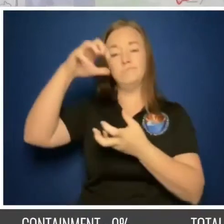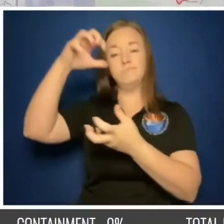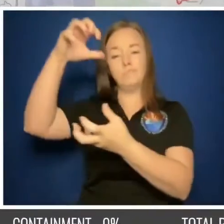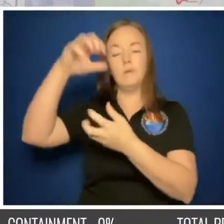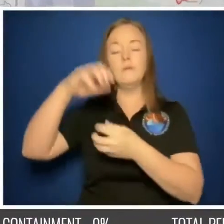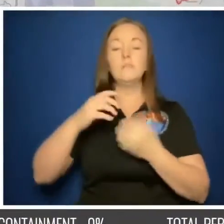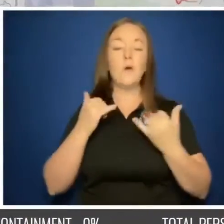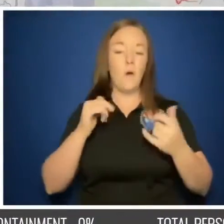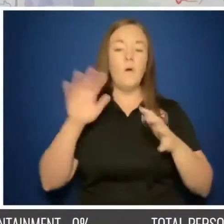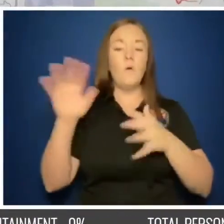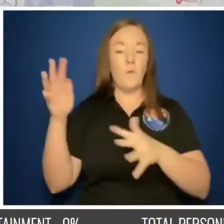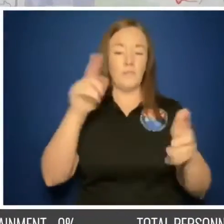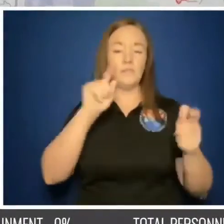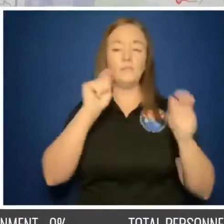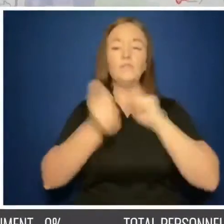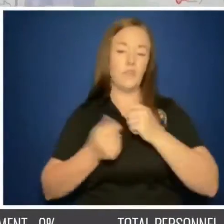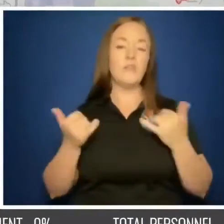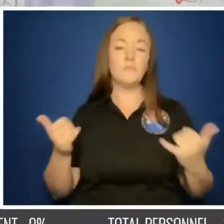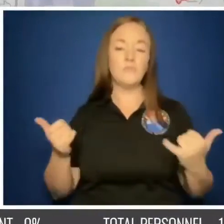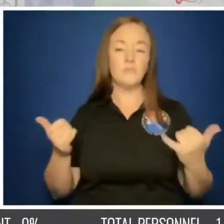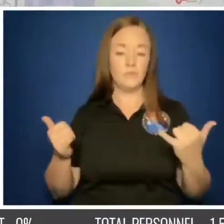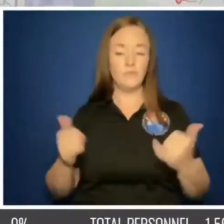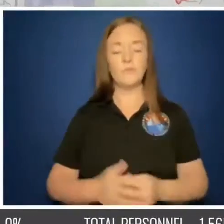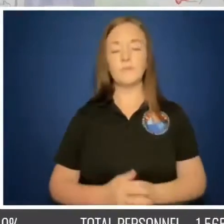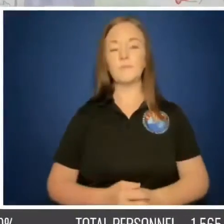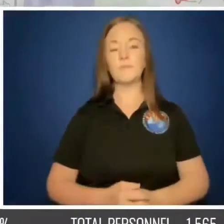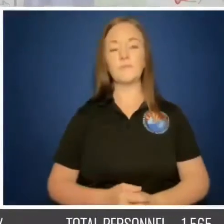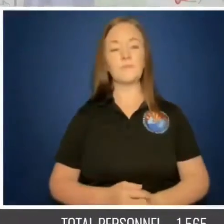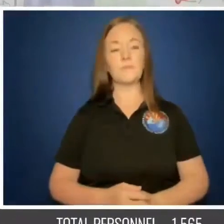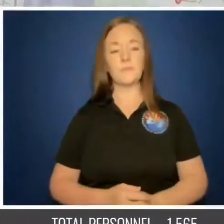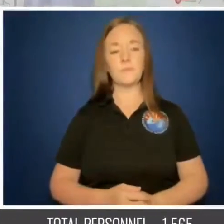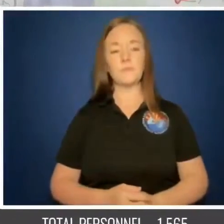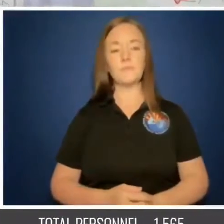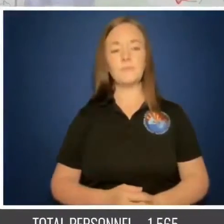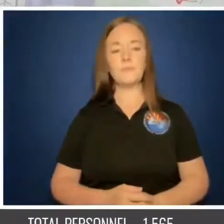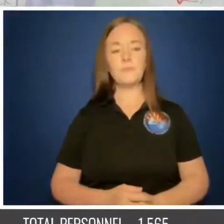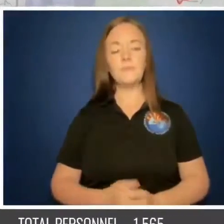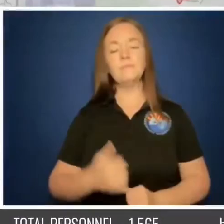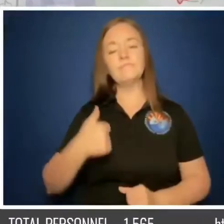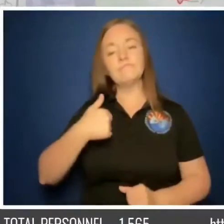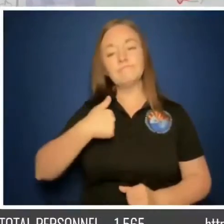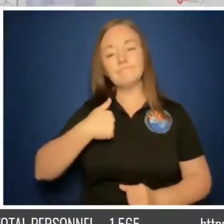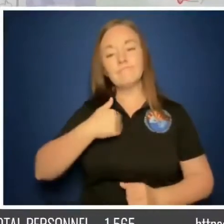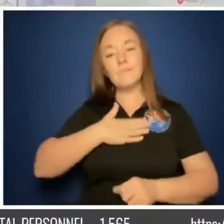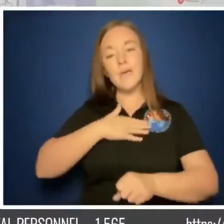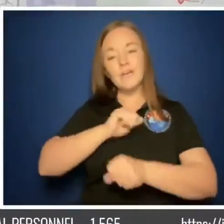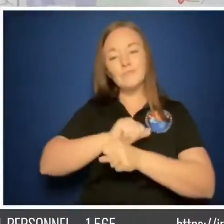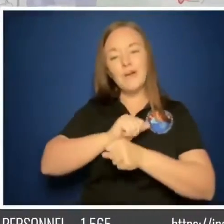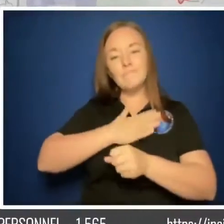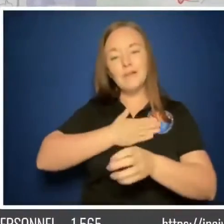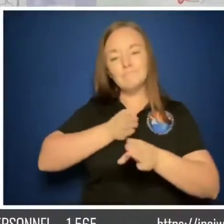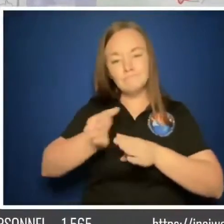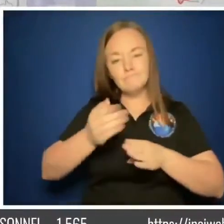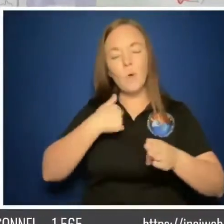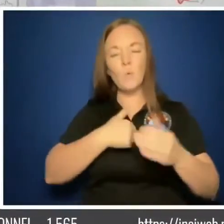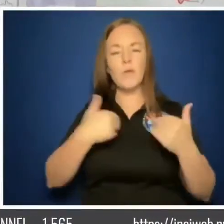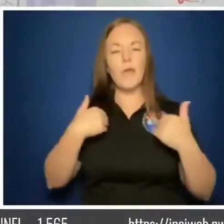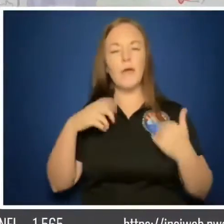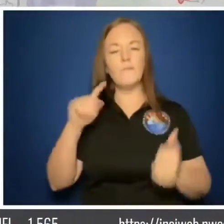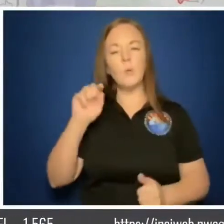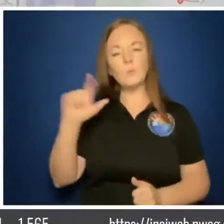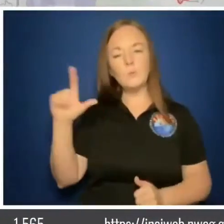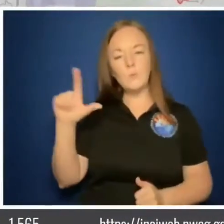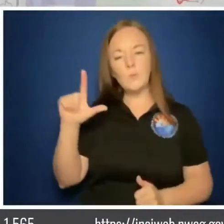now, and I have a tool, and we, as Air Resource Advisors, we have a tool that we put out, a